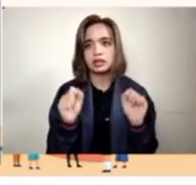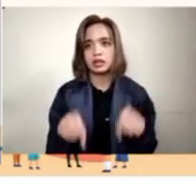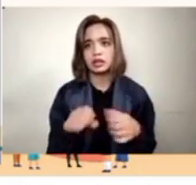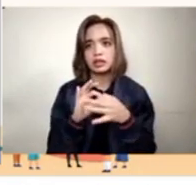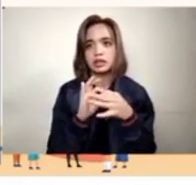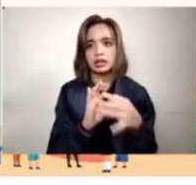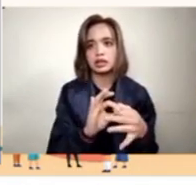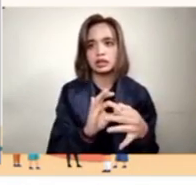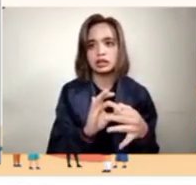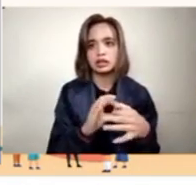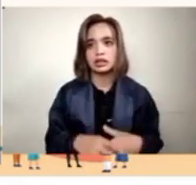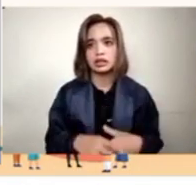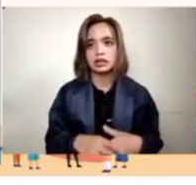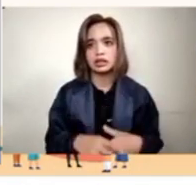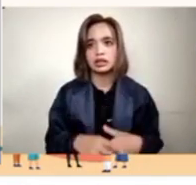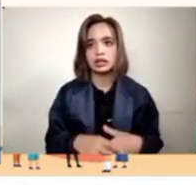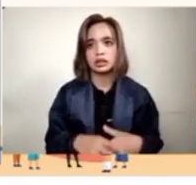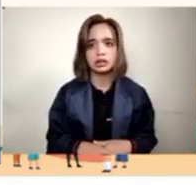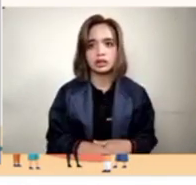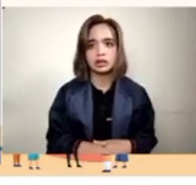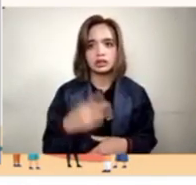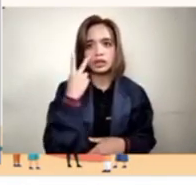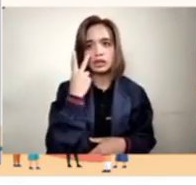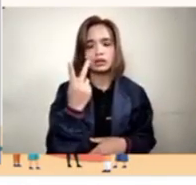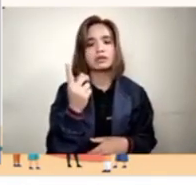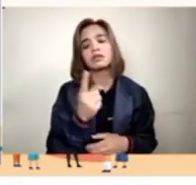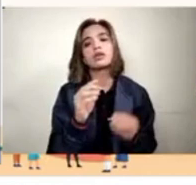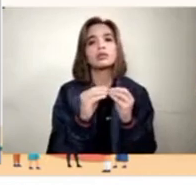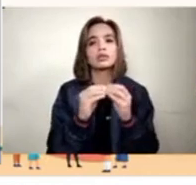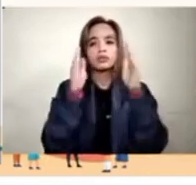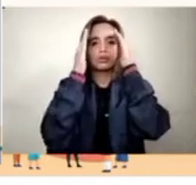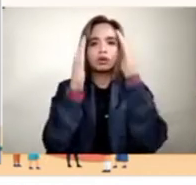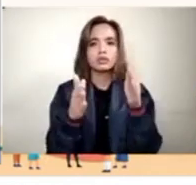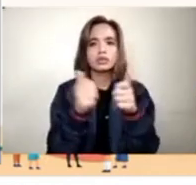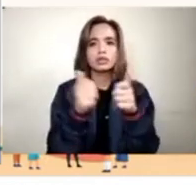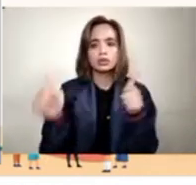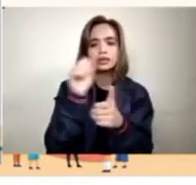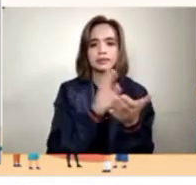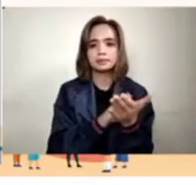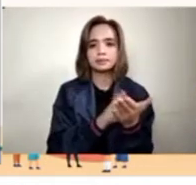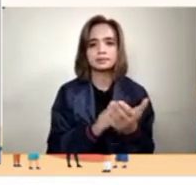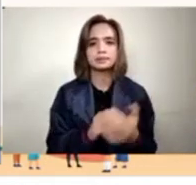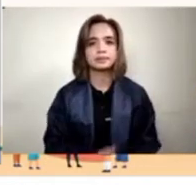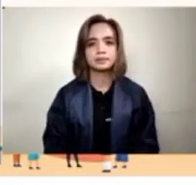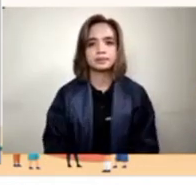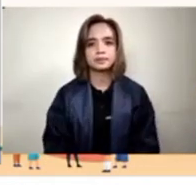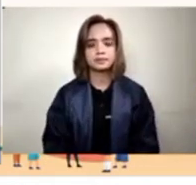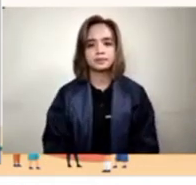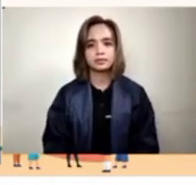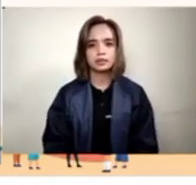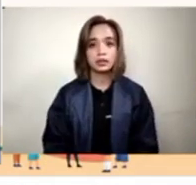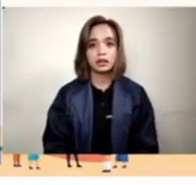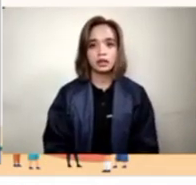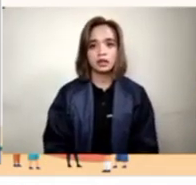well whether it would be wise to inject another major change in the system, drawing further focus on school heads.